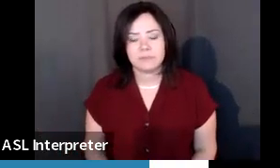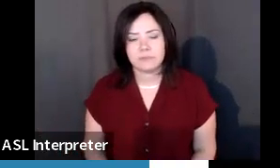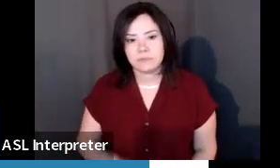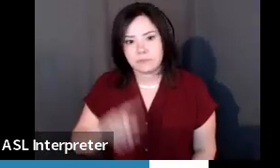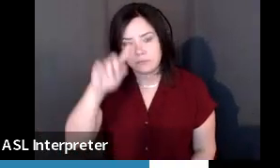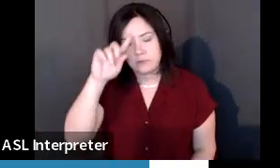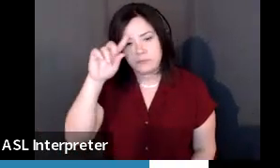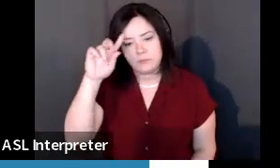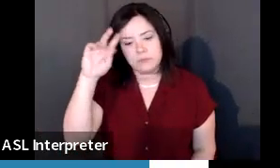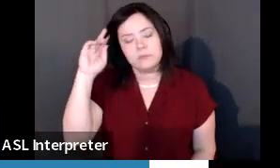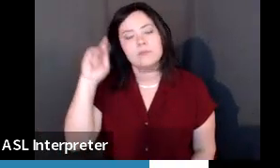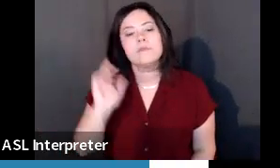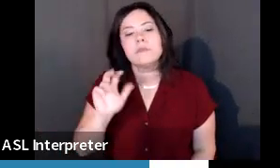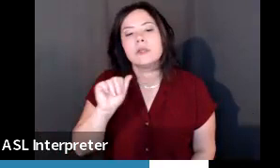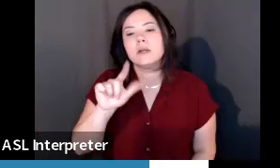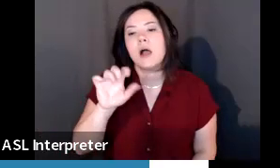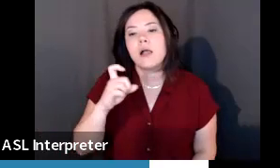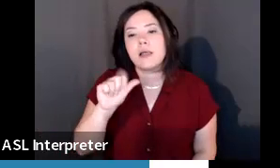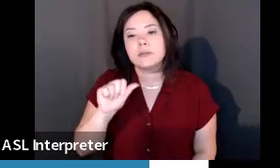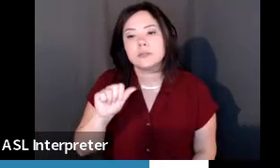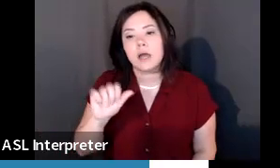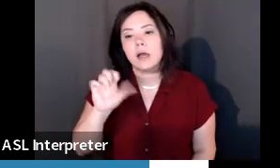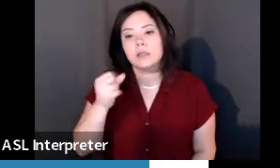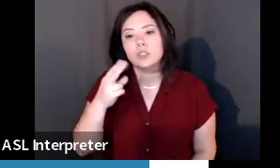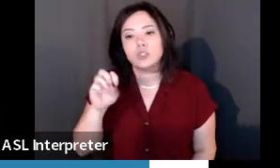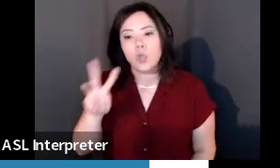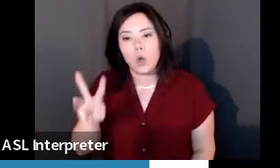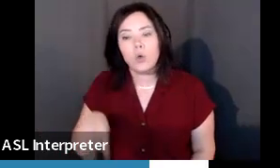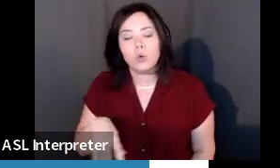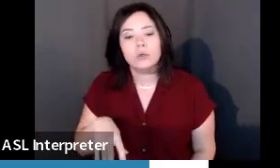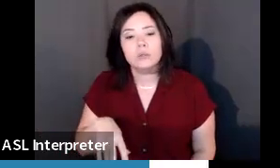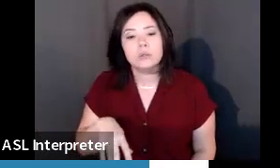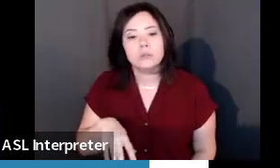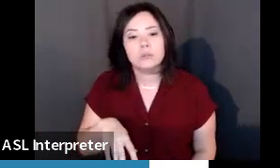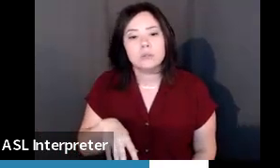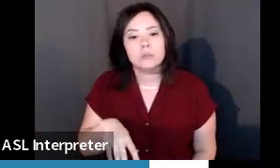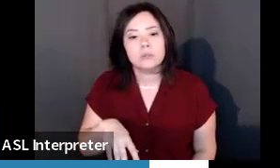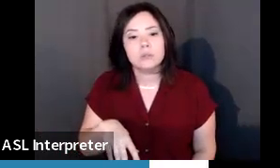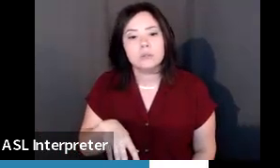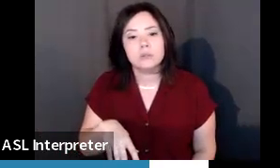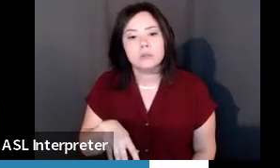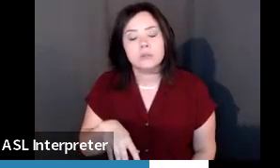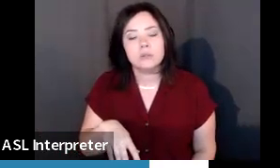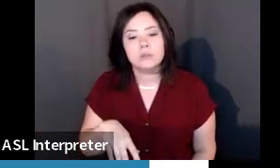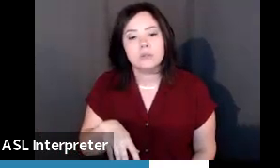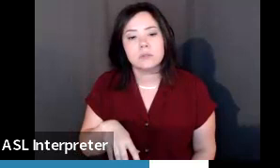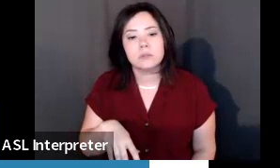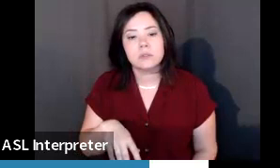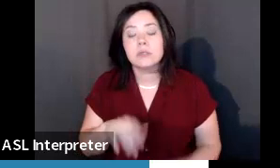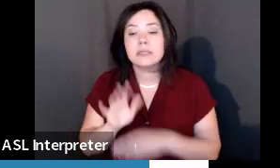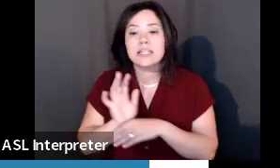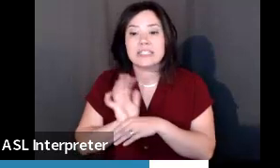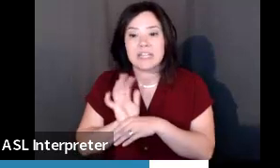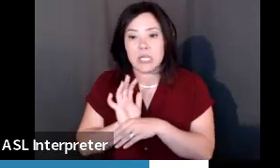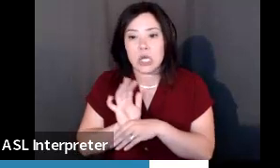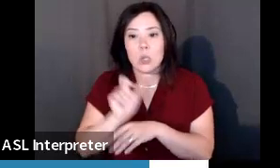And then the Alexa Show, there's a video, but given the the experience with the video, I'll just